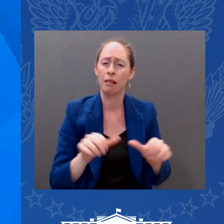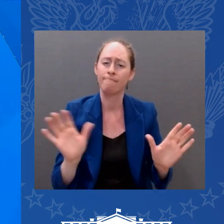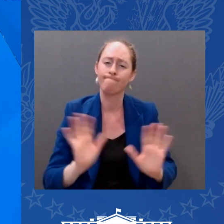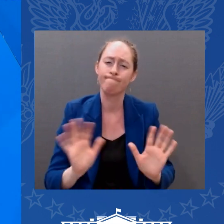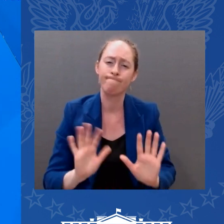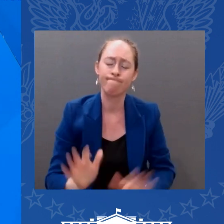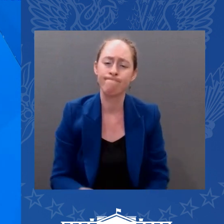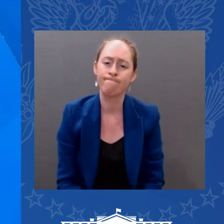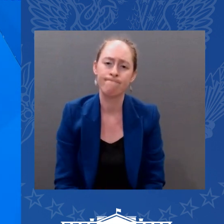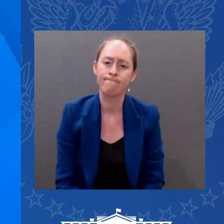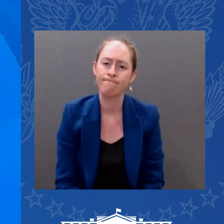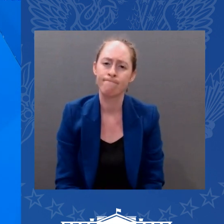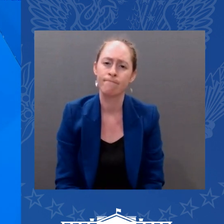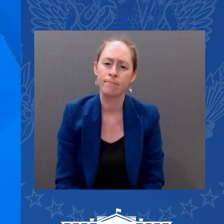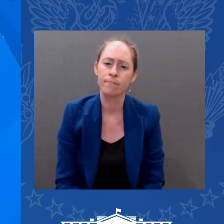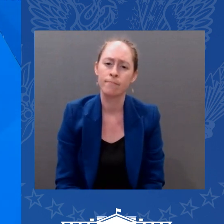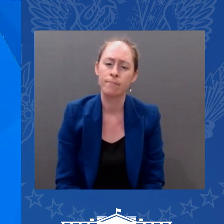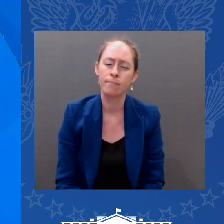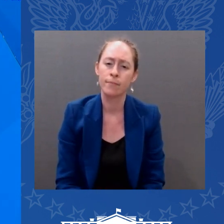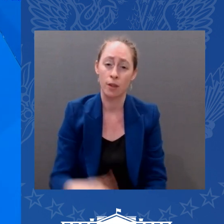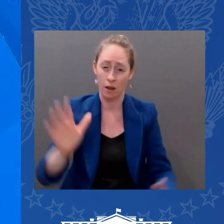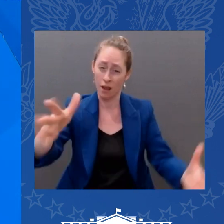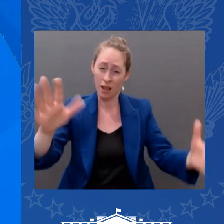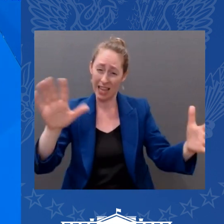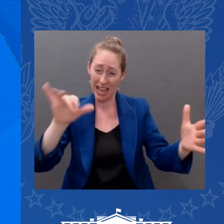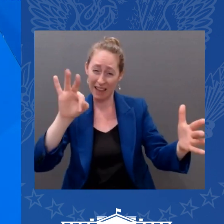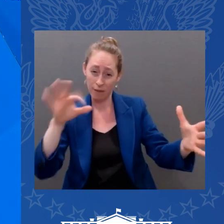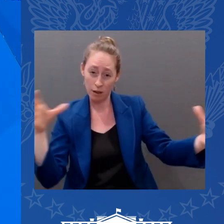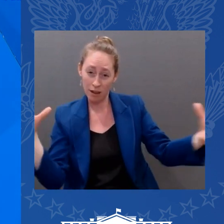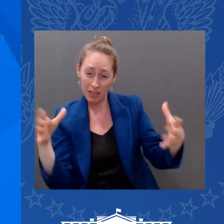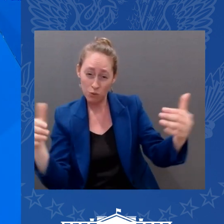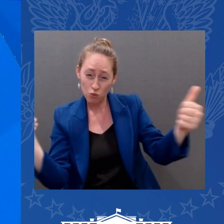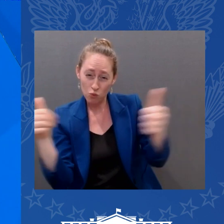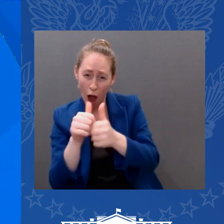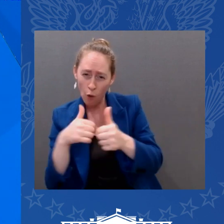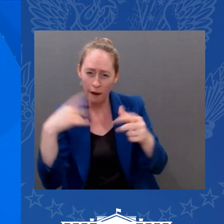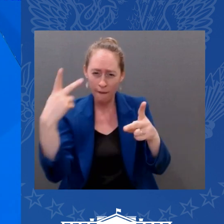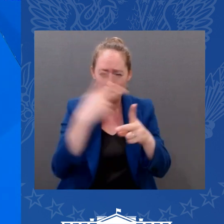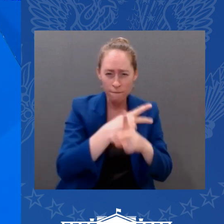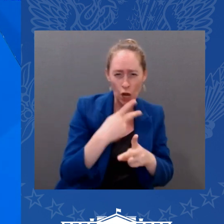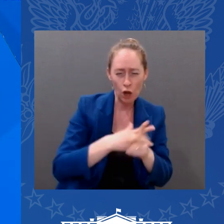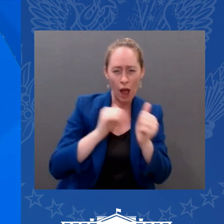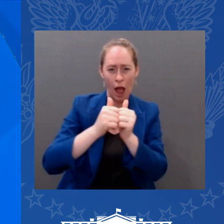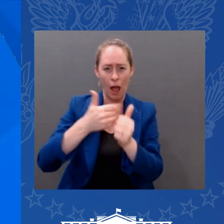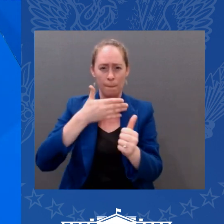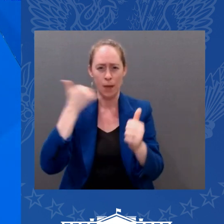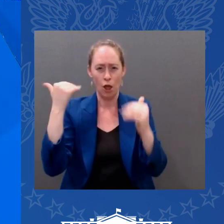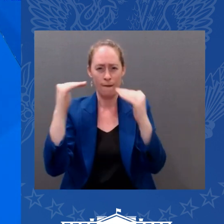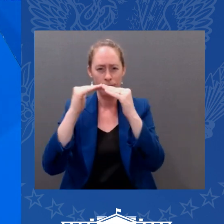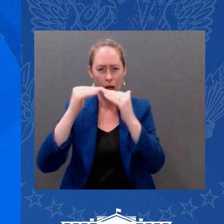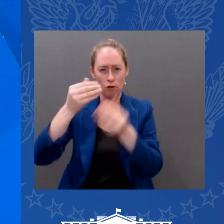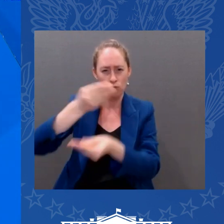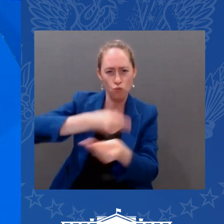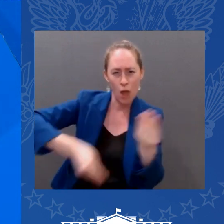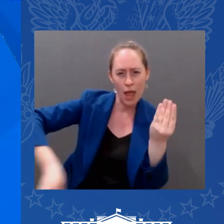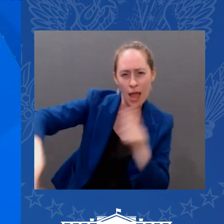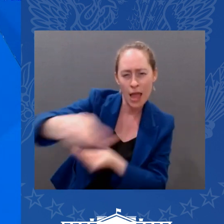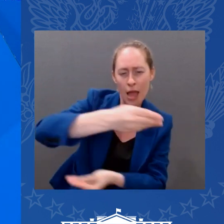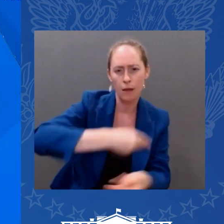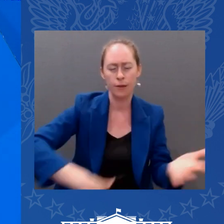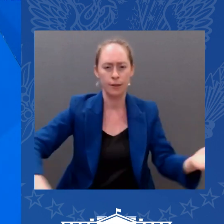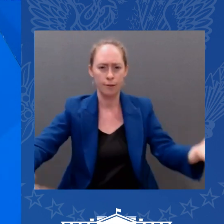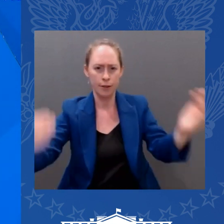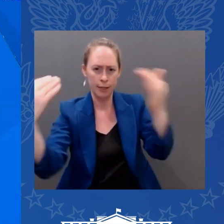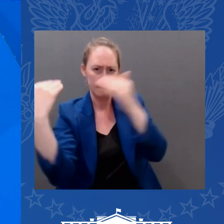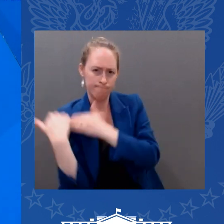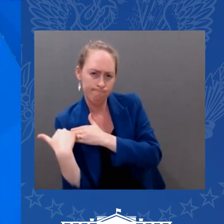trade is sustainable and responsible in creating supply chains that are more resilient, more secure, and